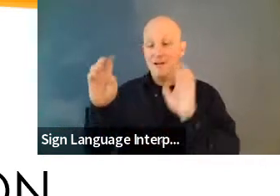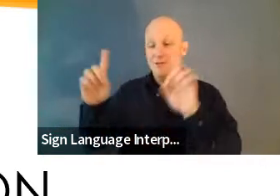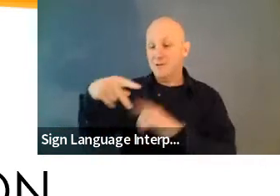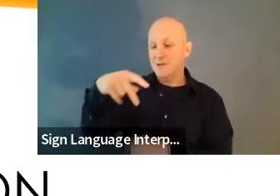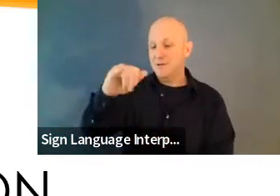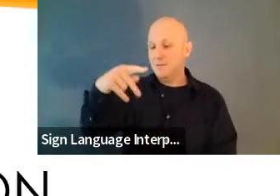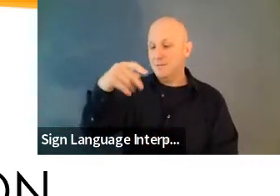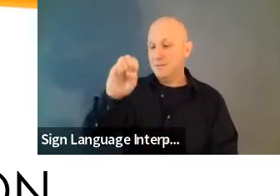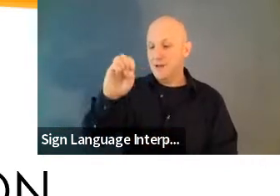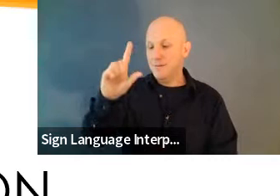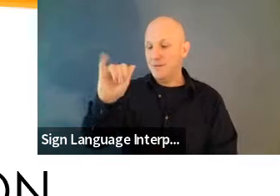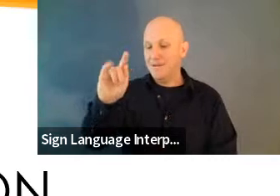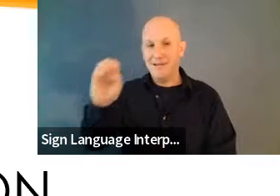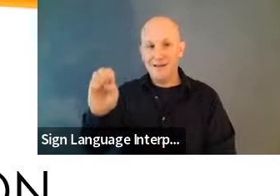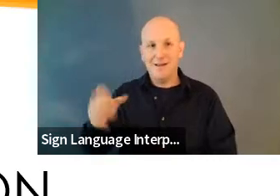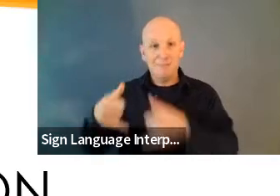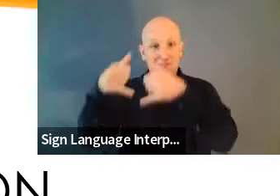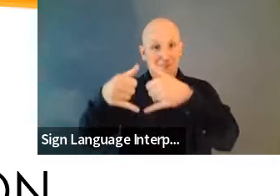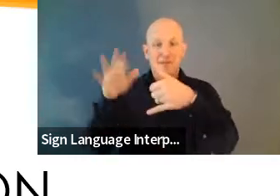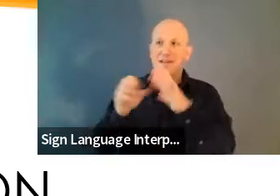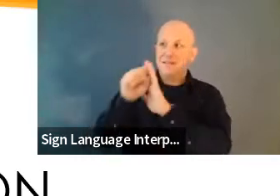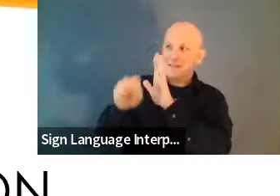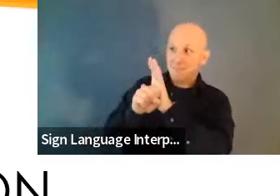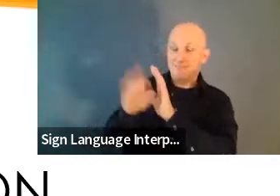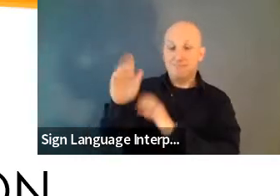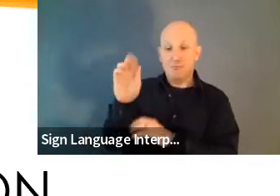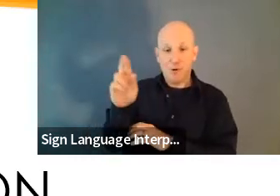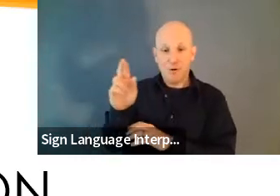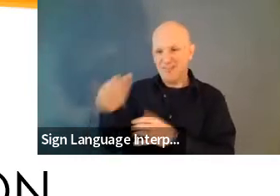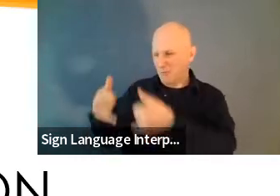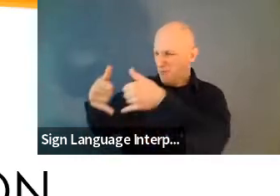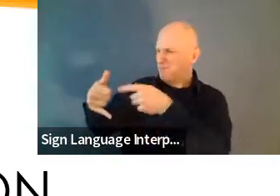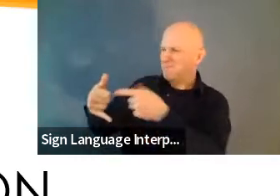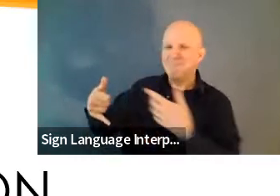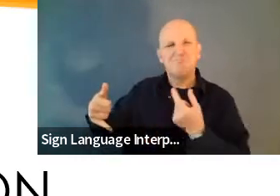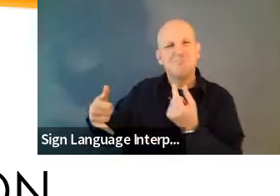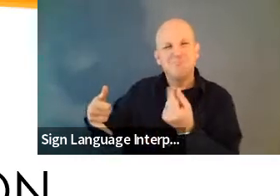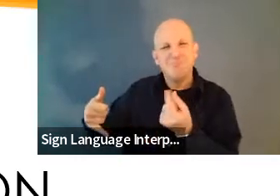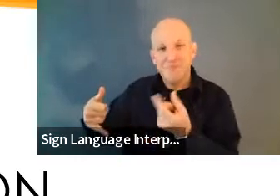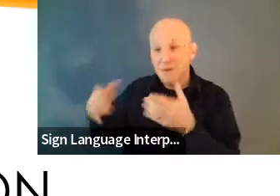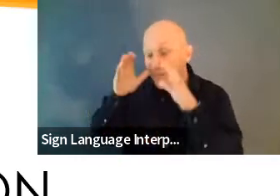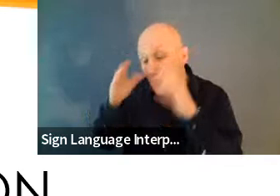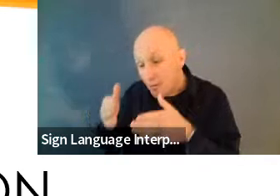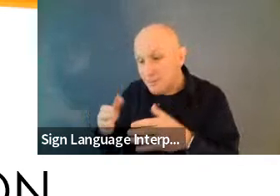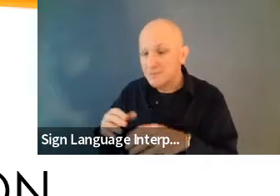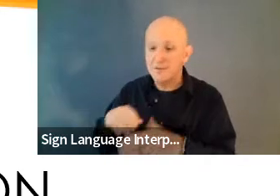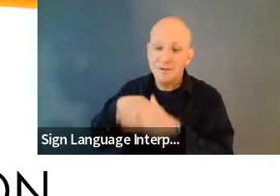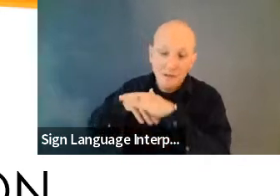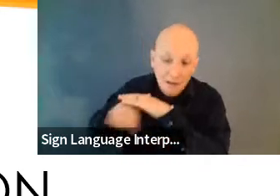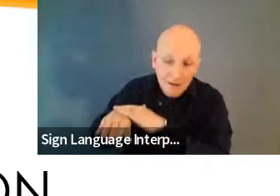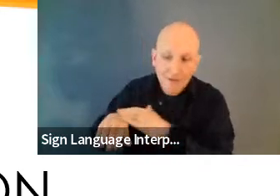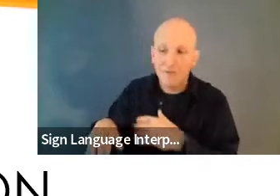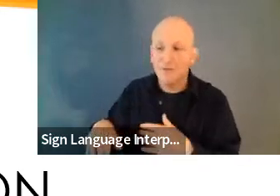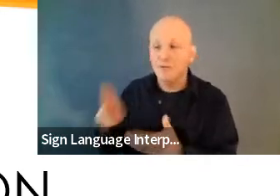award by the State Bar that focuses on enrollment, how much you're doing, what type of